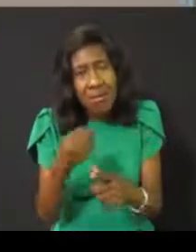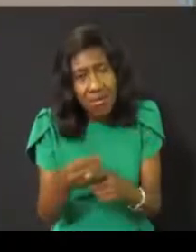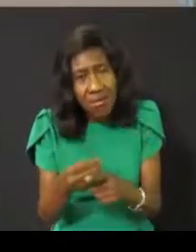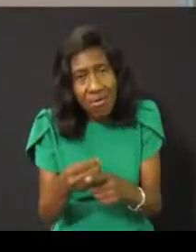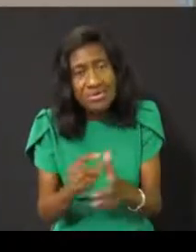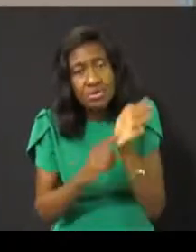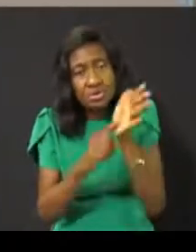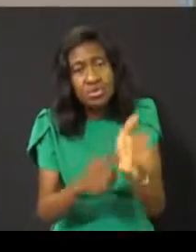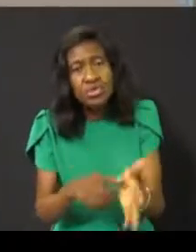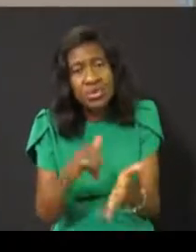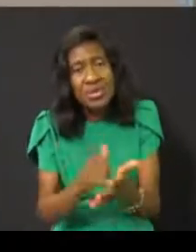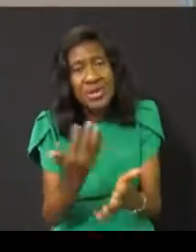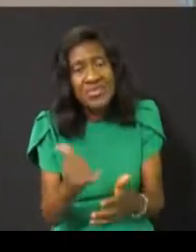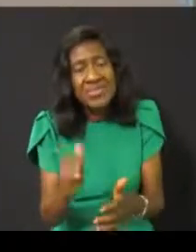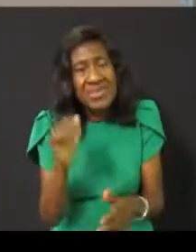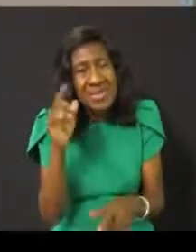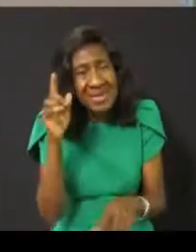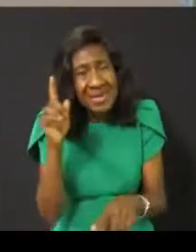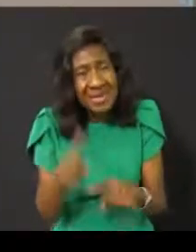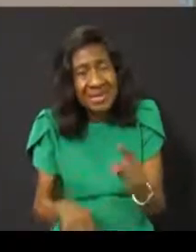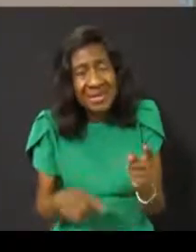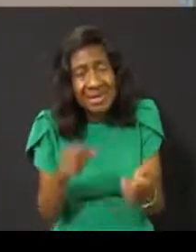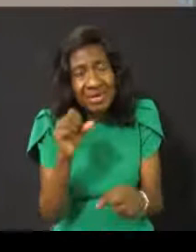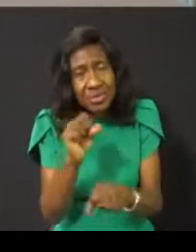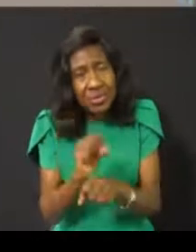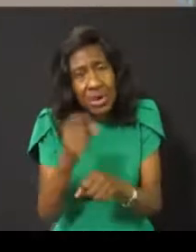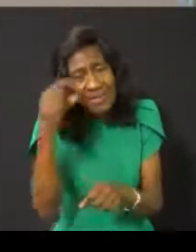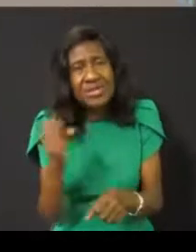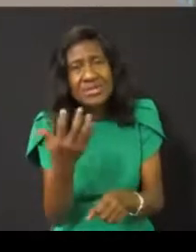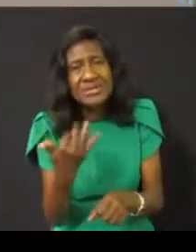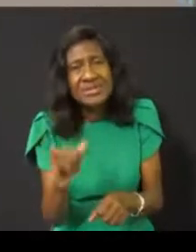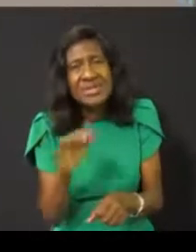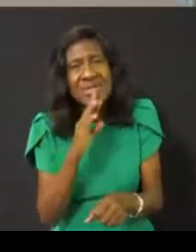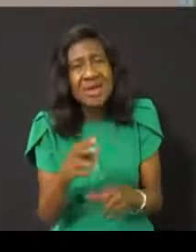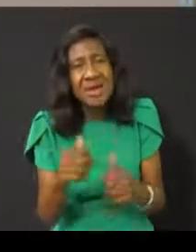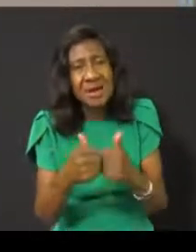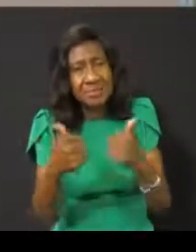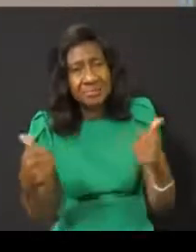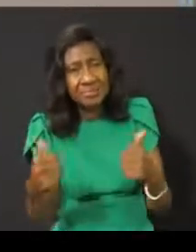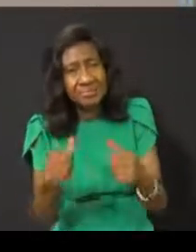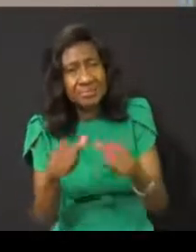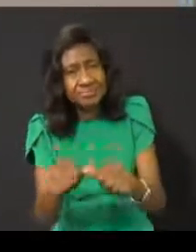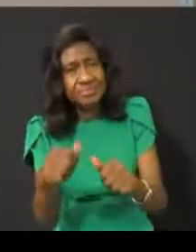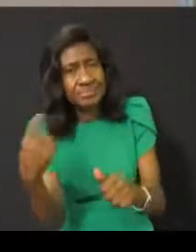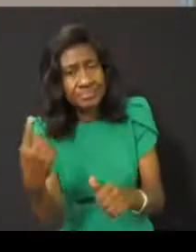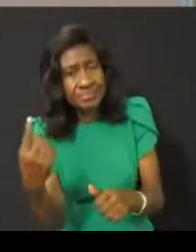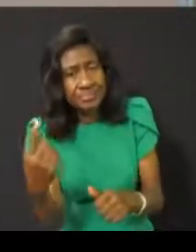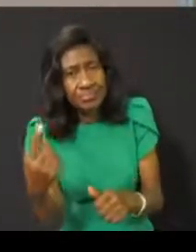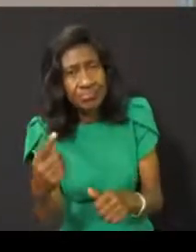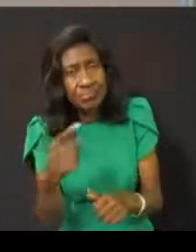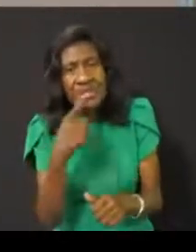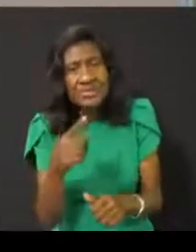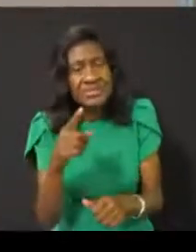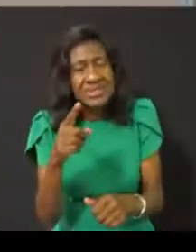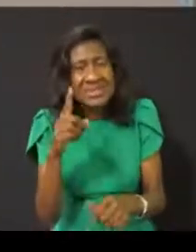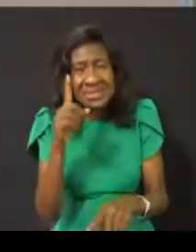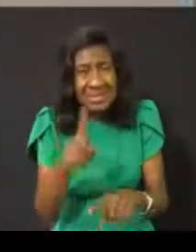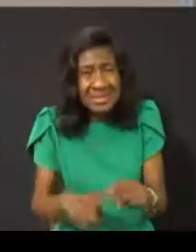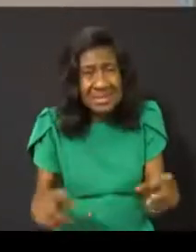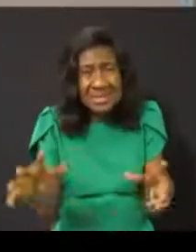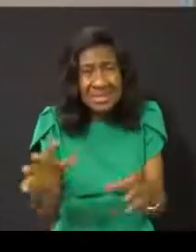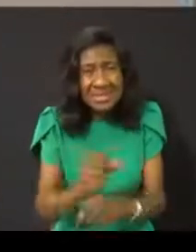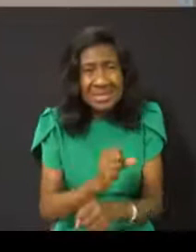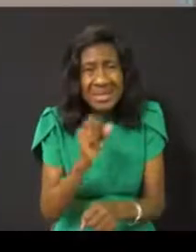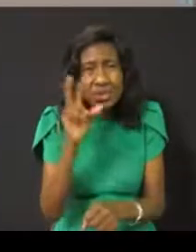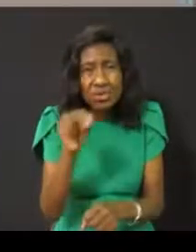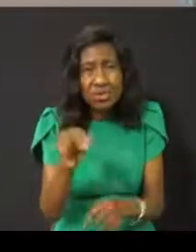isolation. Persons must also provide a declaration that they're not receiving vacation or holiday pay or